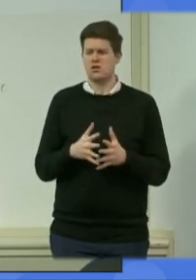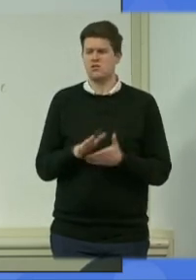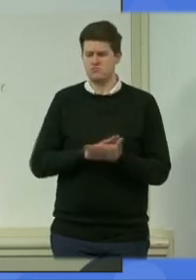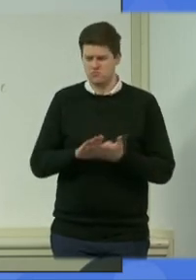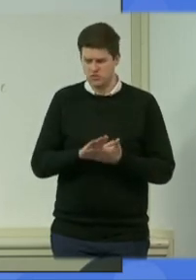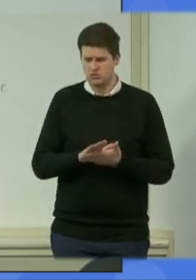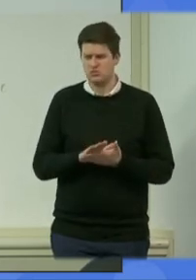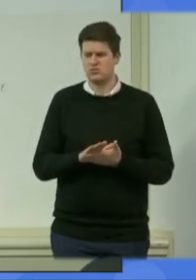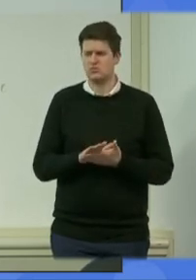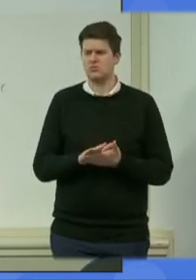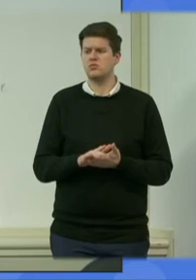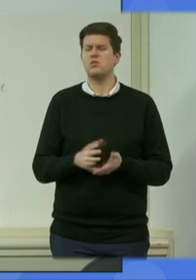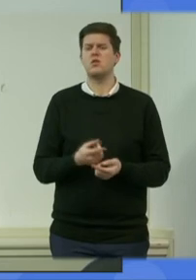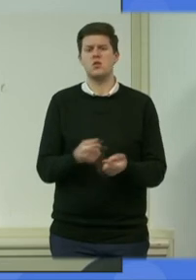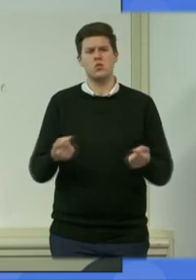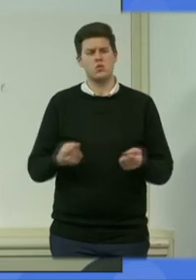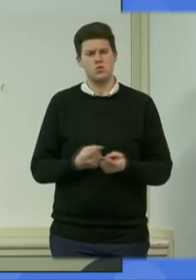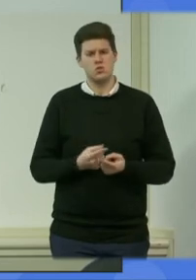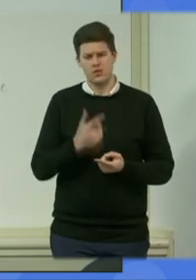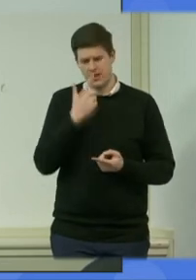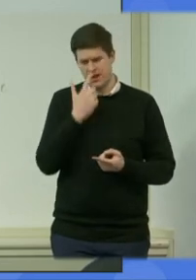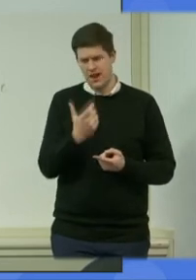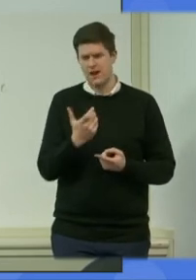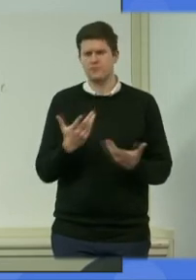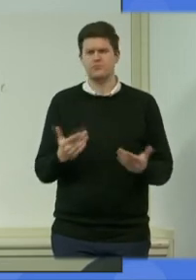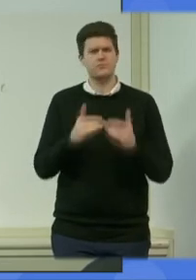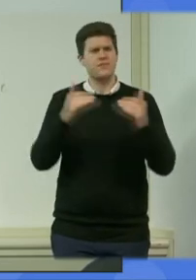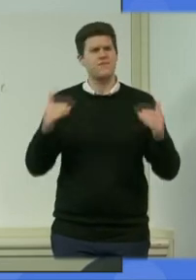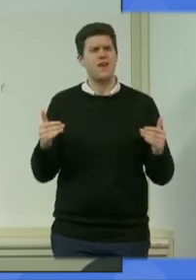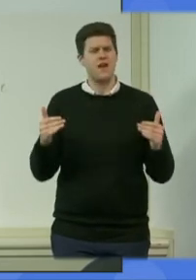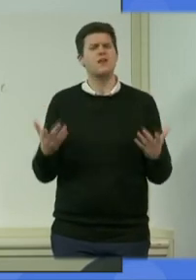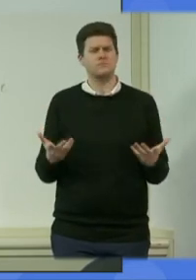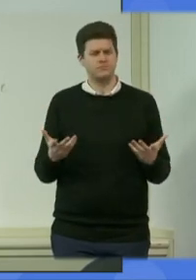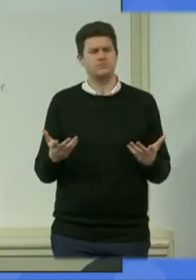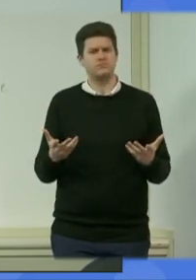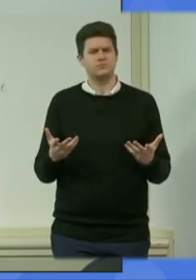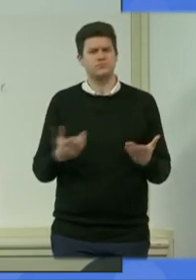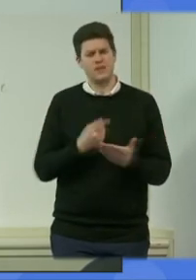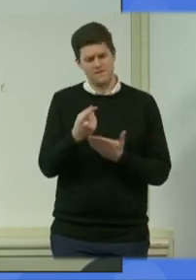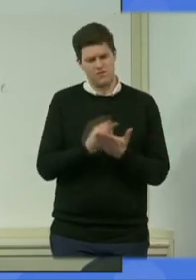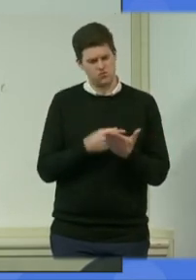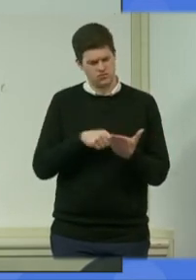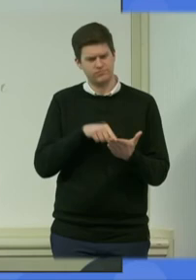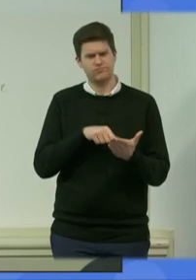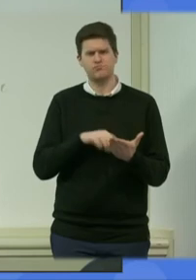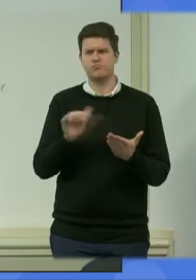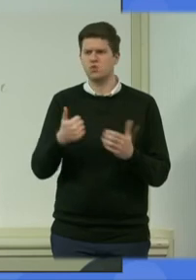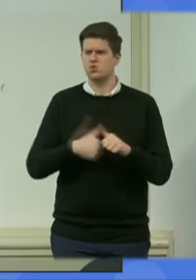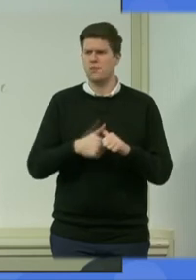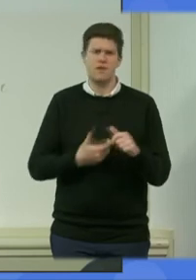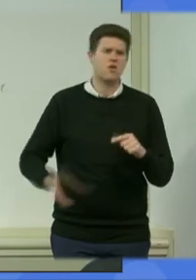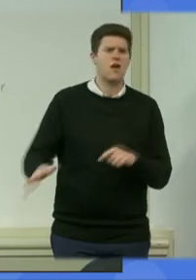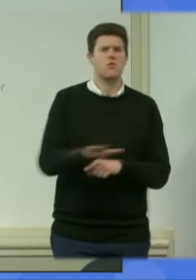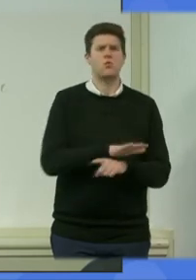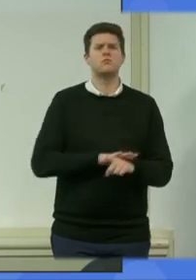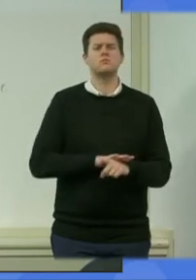get those equalities built straight into the economy right away, rather than sort of making up for inequality